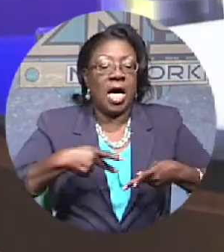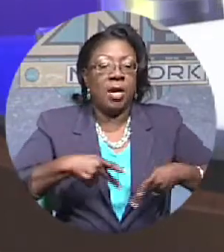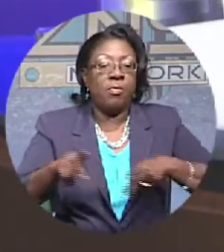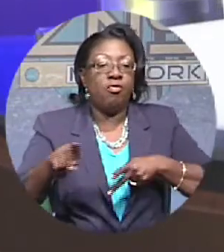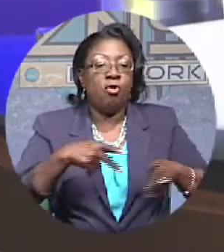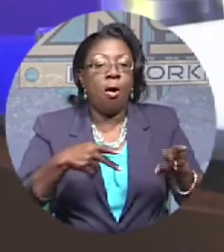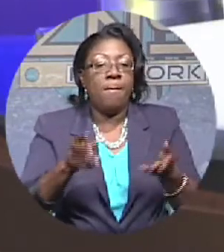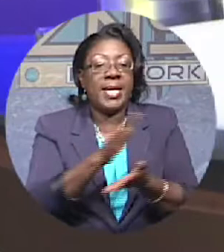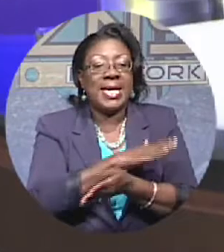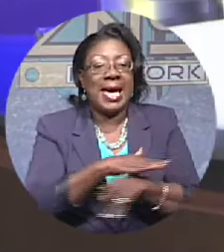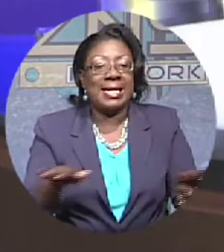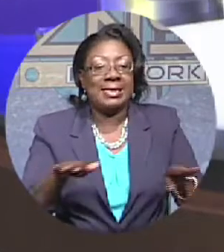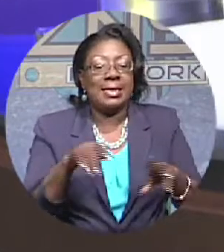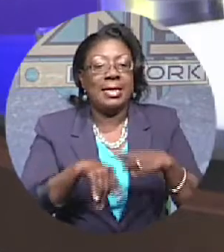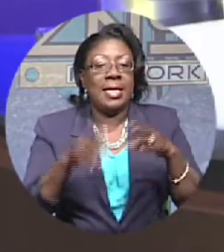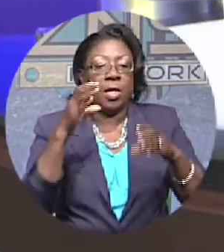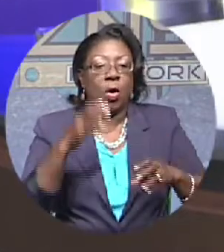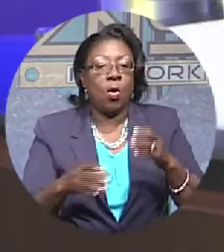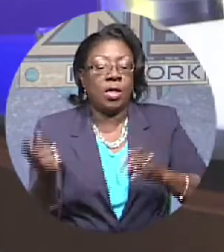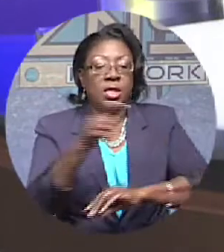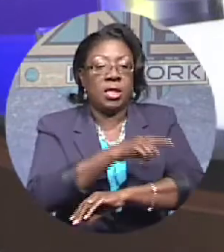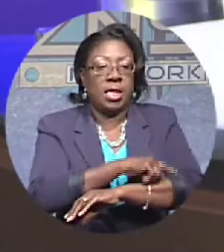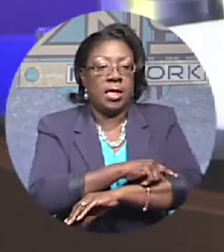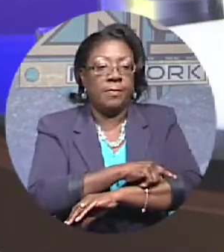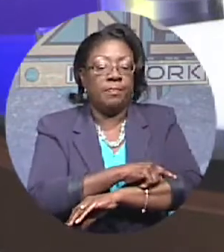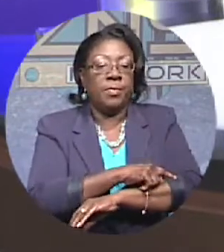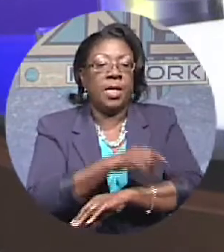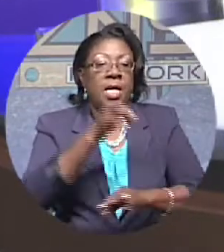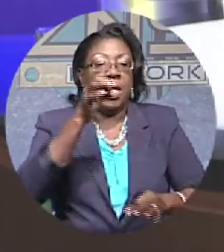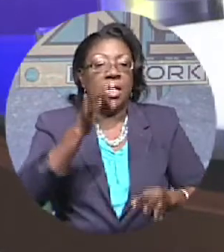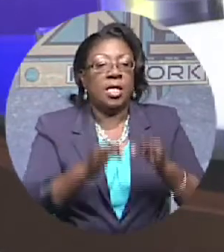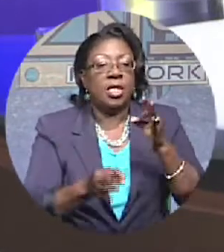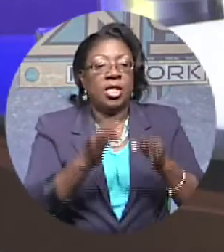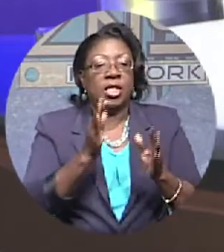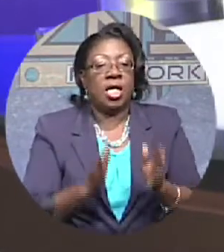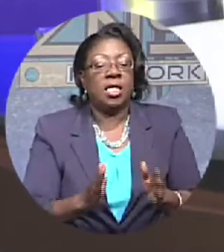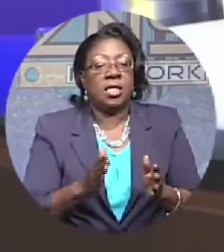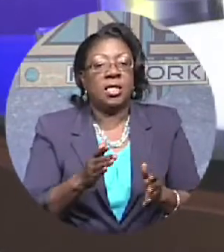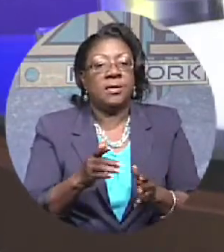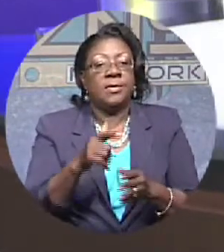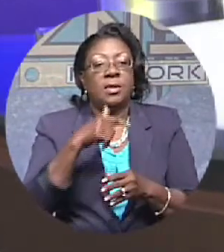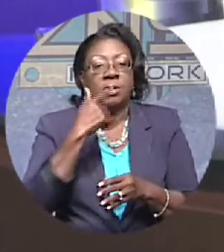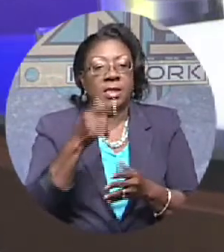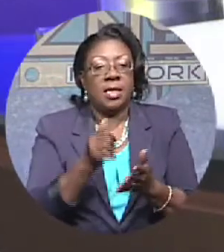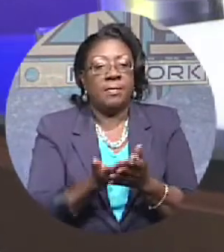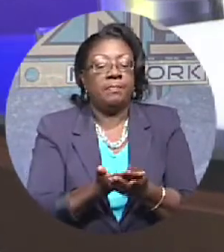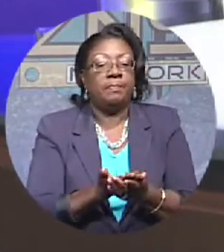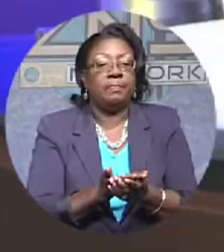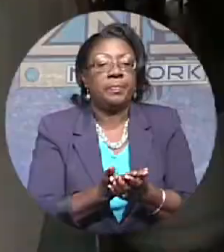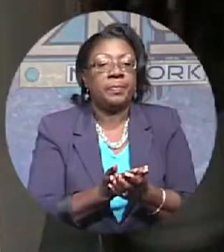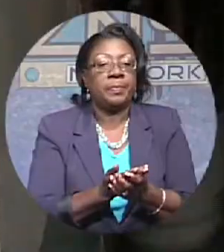the Anglican Central Education Authority and not the students and their parents. Jiminita Swain was in court.